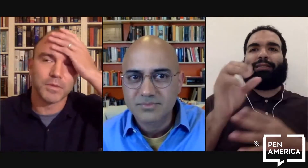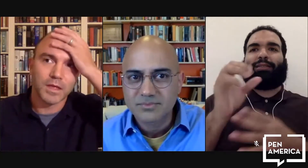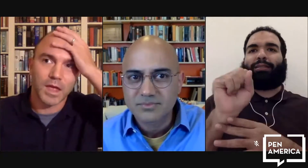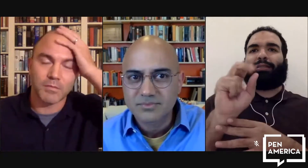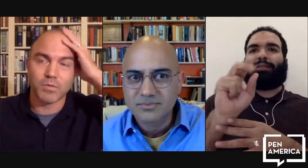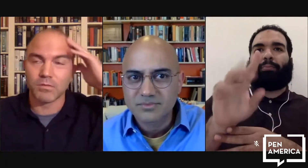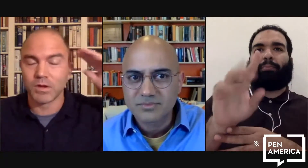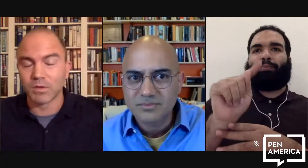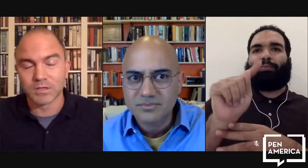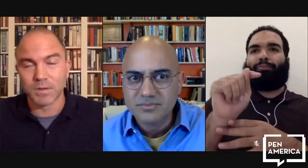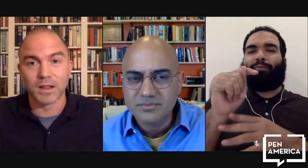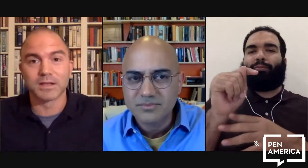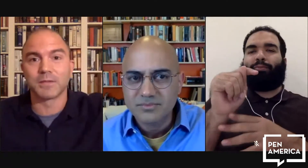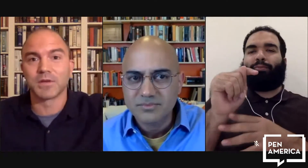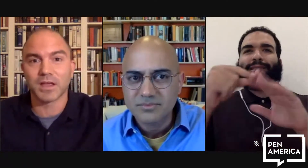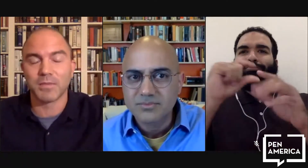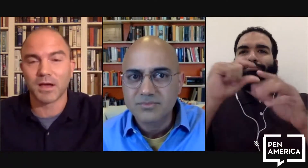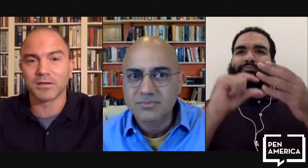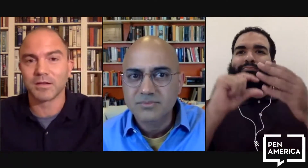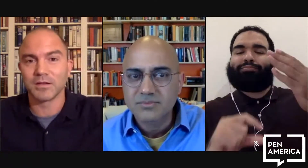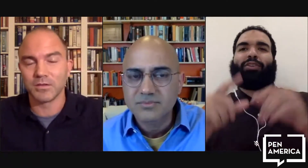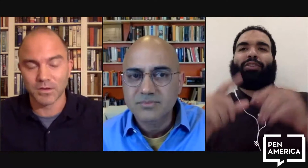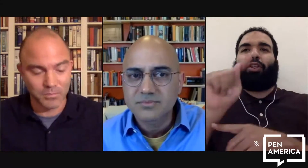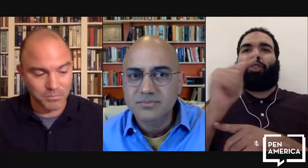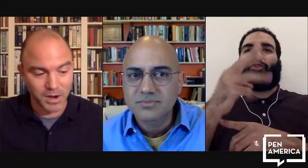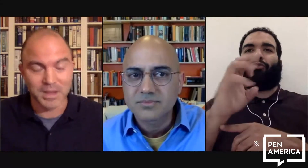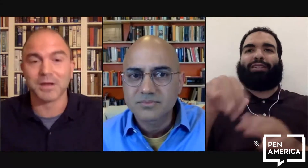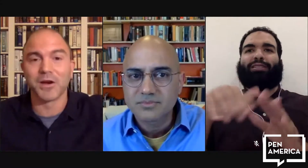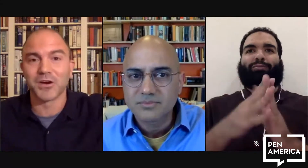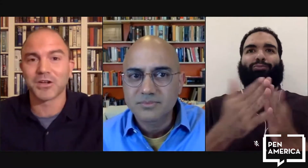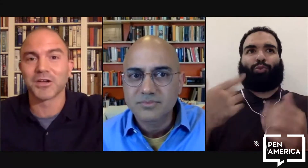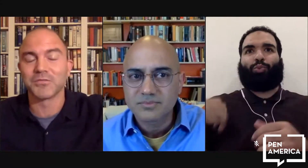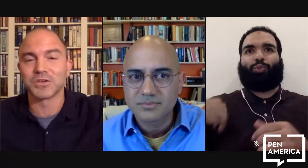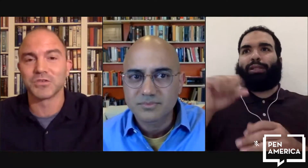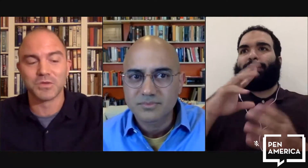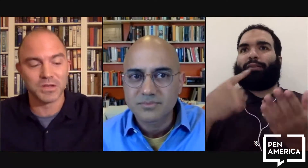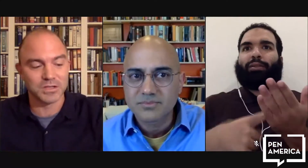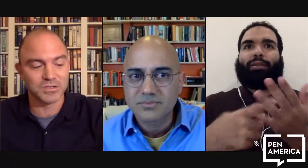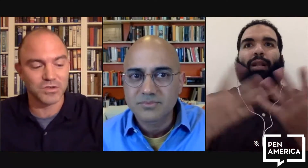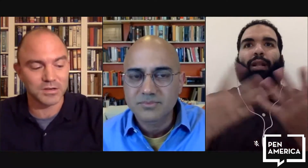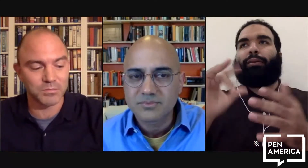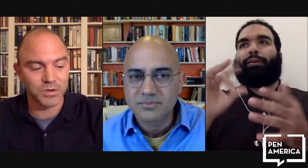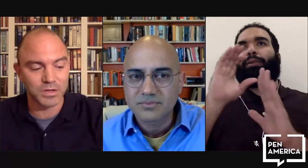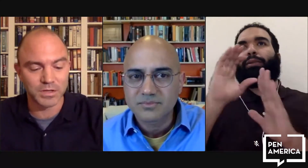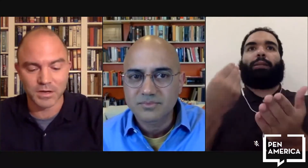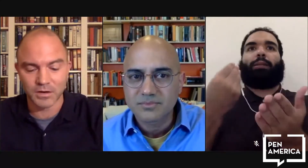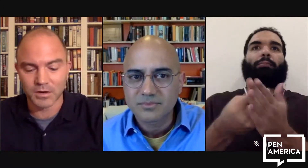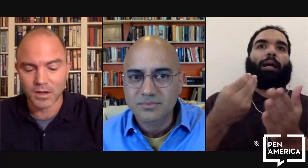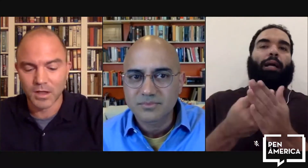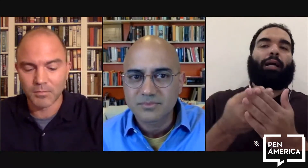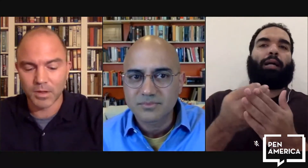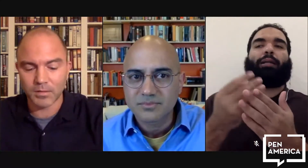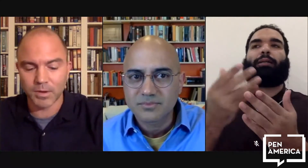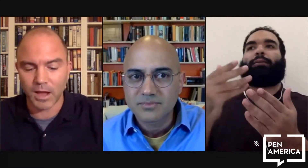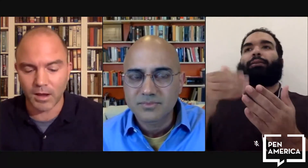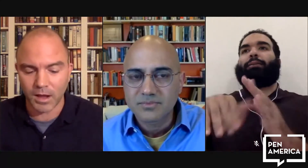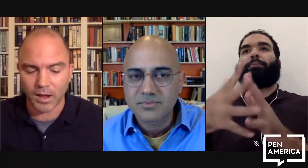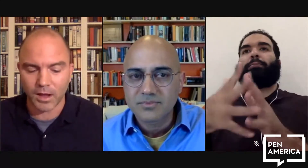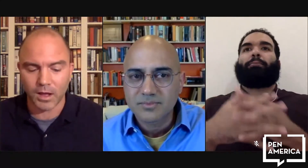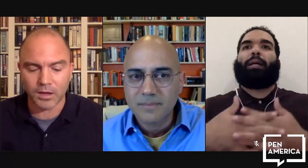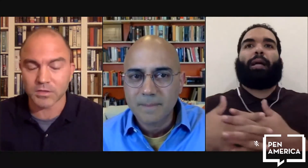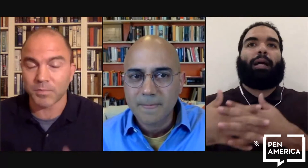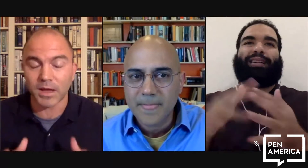and we could spend a lot of time talking about money in America, which you deconstruct brilliantly here, but